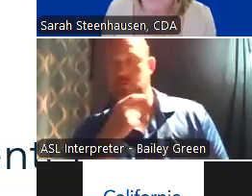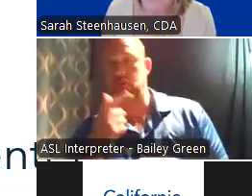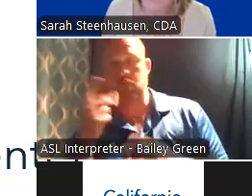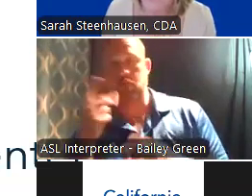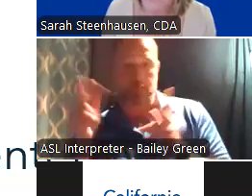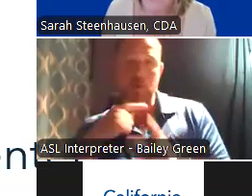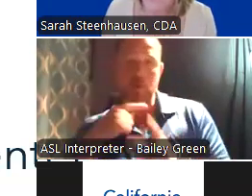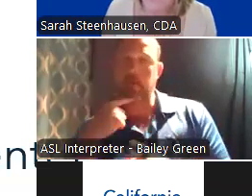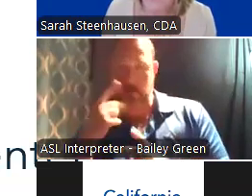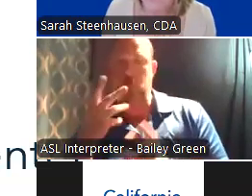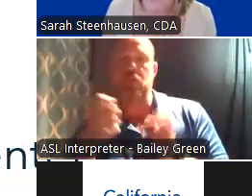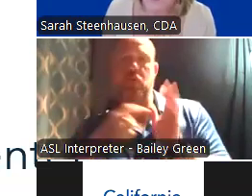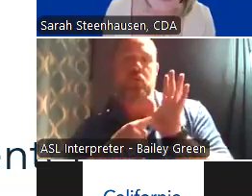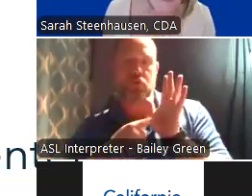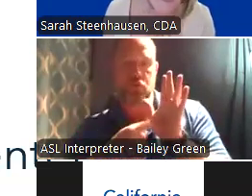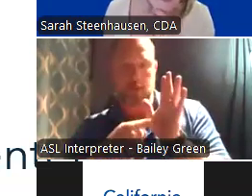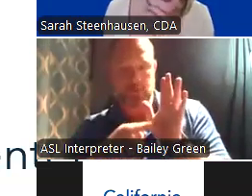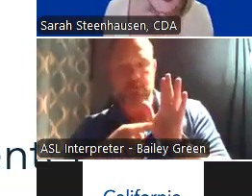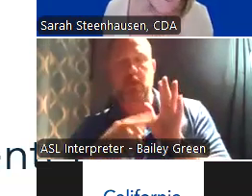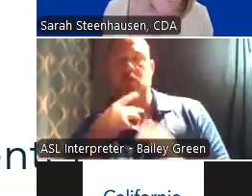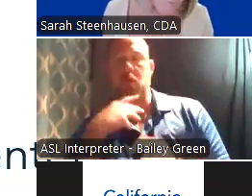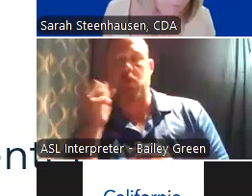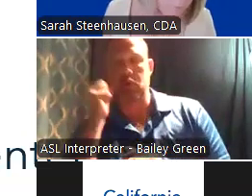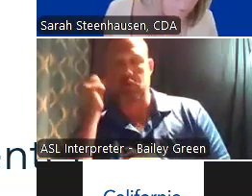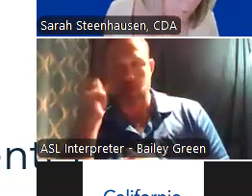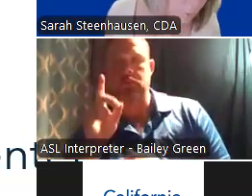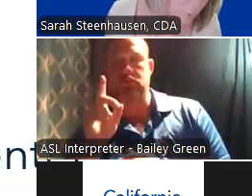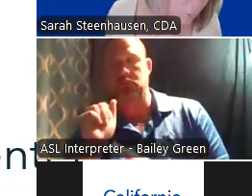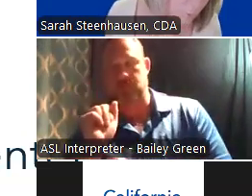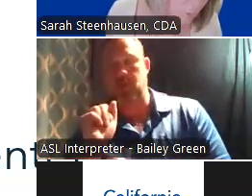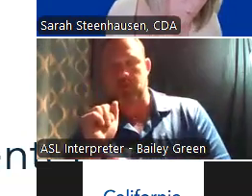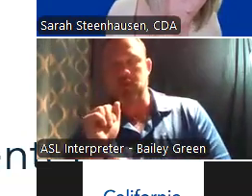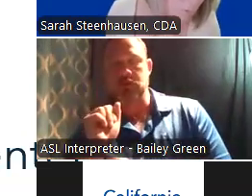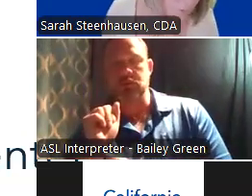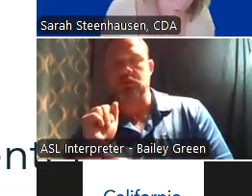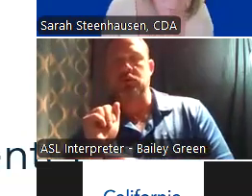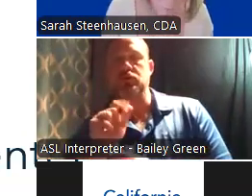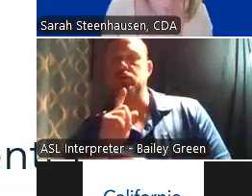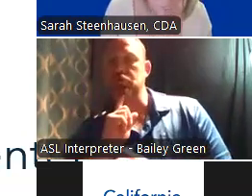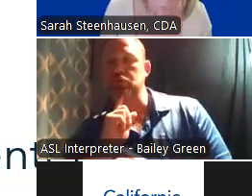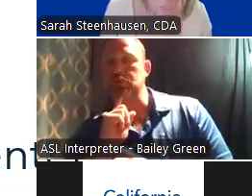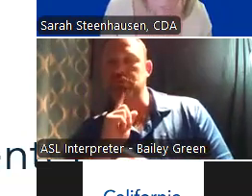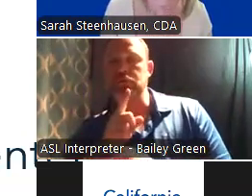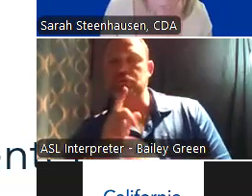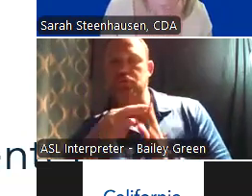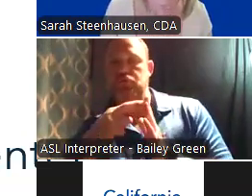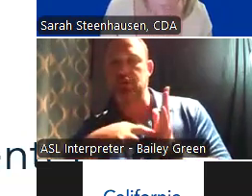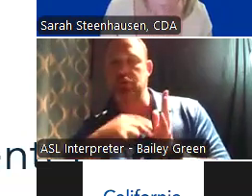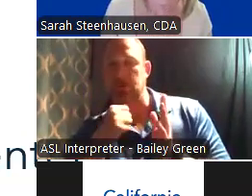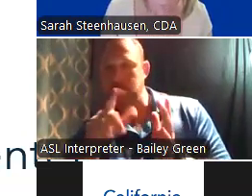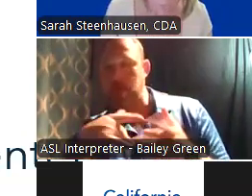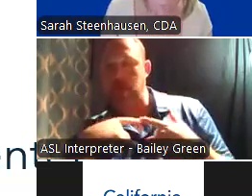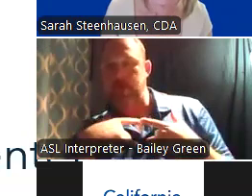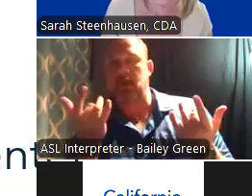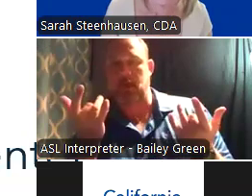public members who represent older adults, people with disabilities, and caregivers, to be sure to register for the event. And